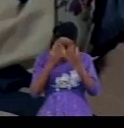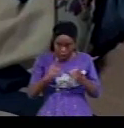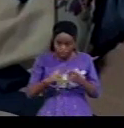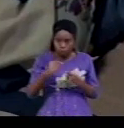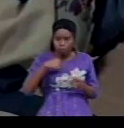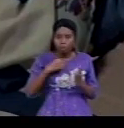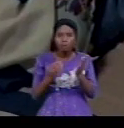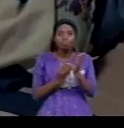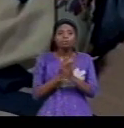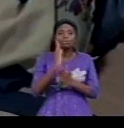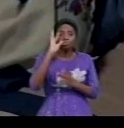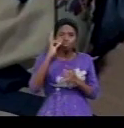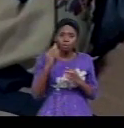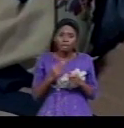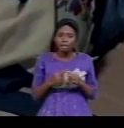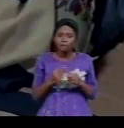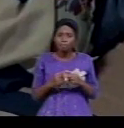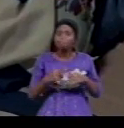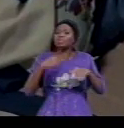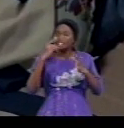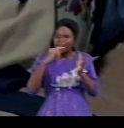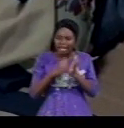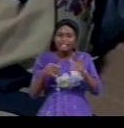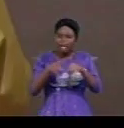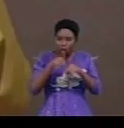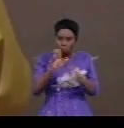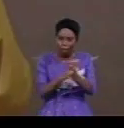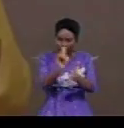Say it as if you really believed it in your heart.